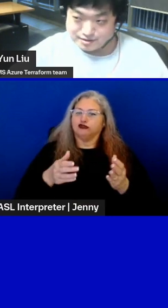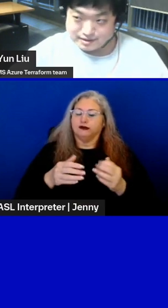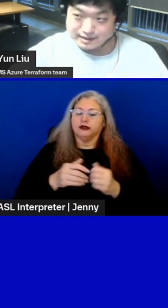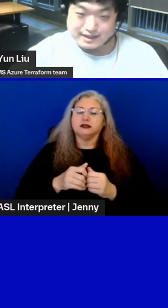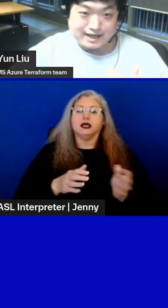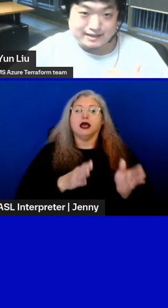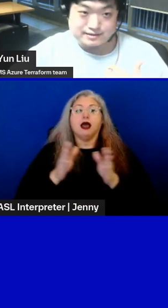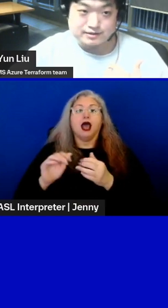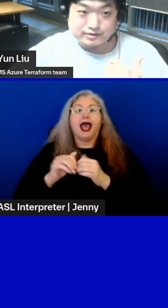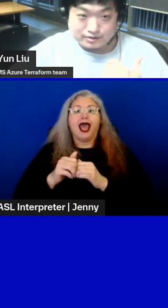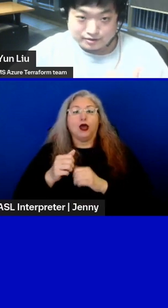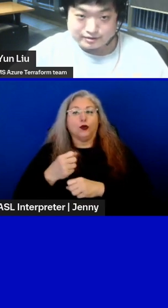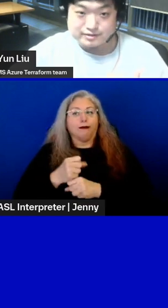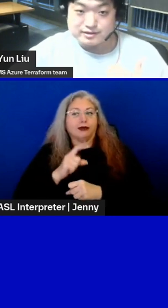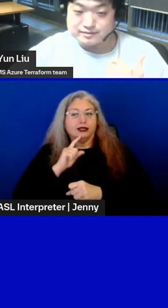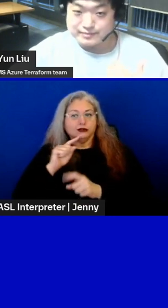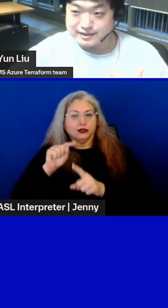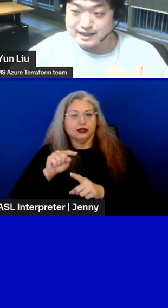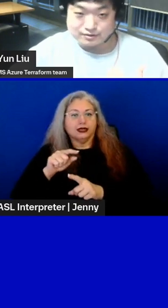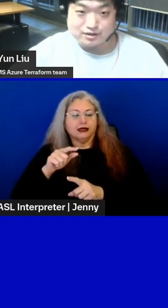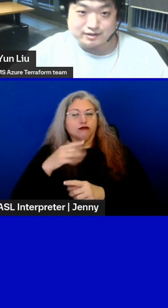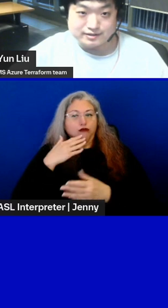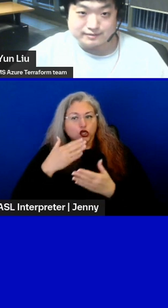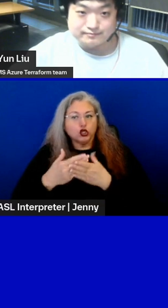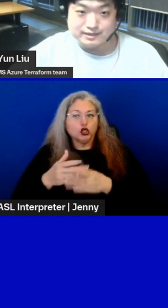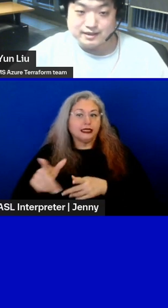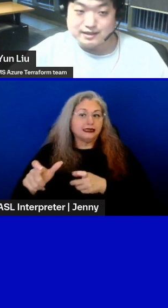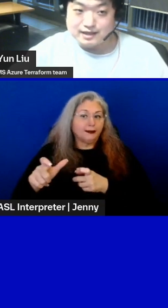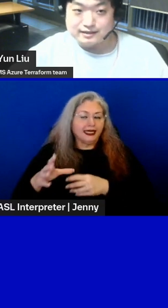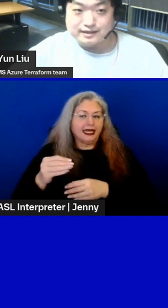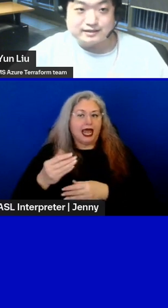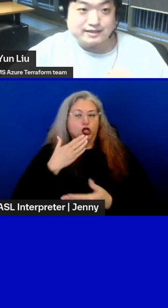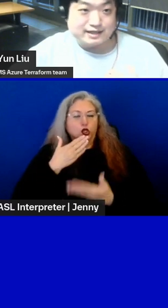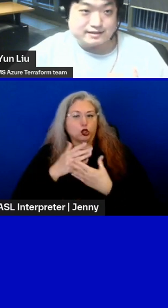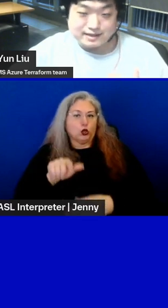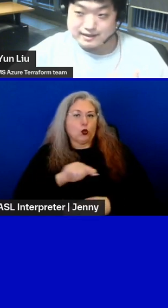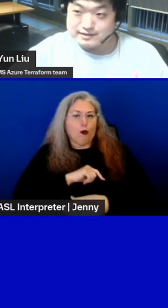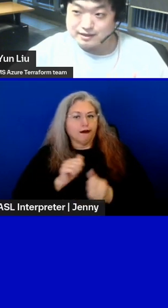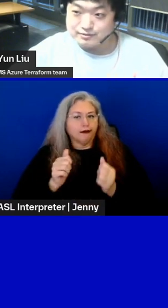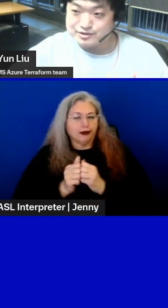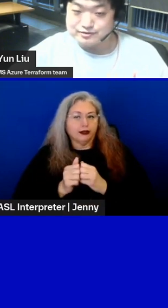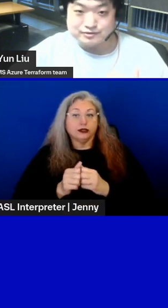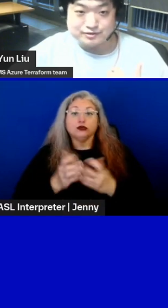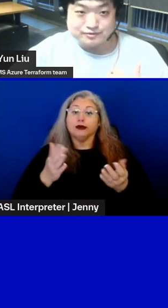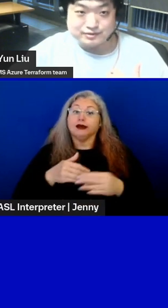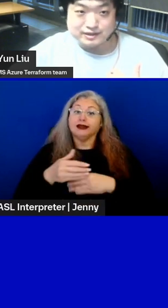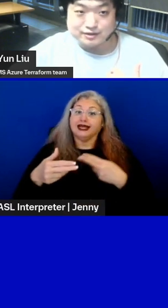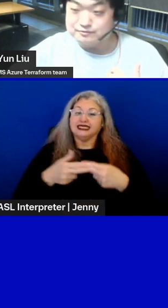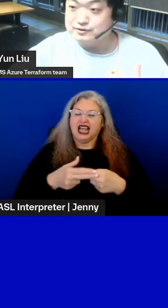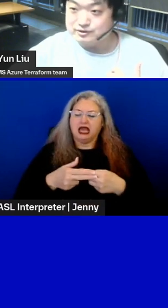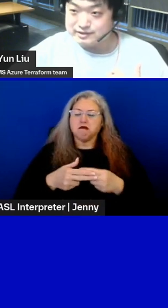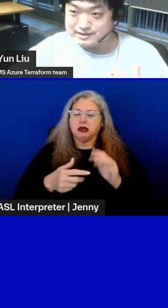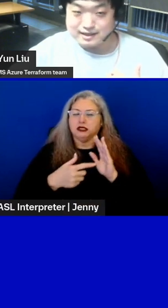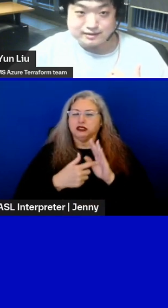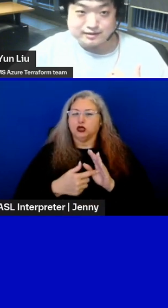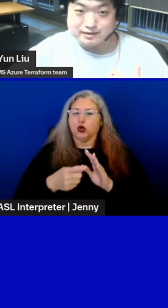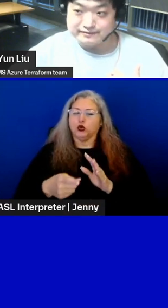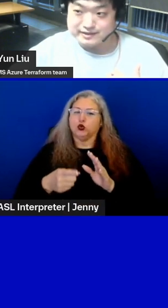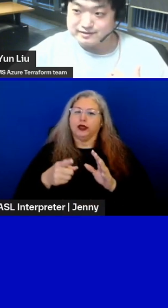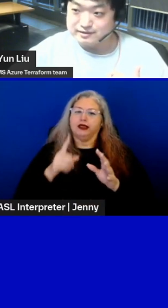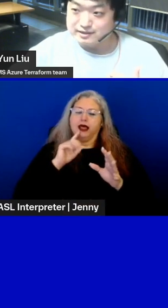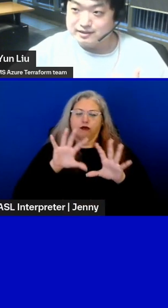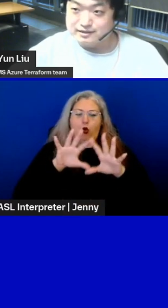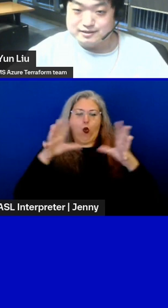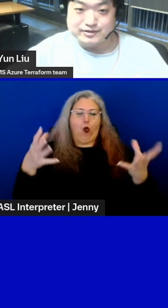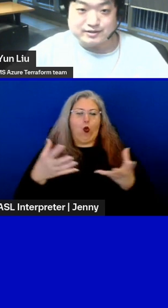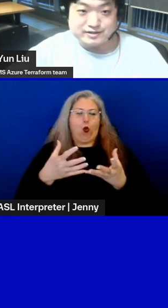make sure it has good speed and quality. And in the next slide, I will show you the overall design of